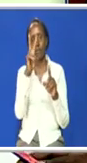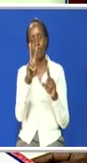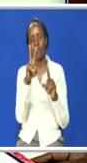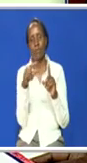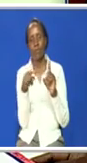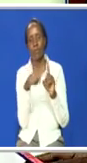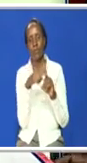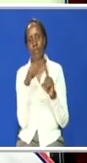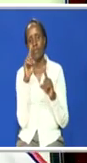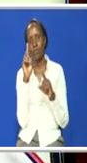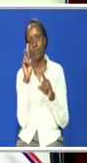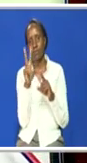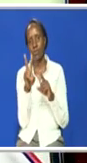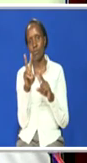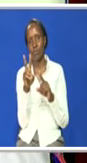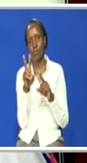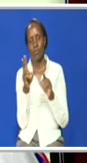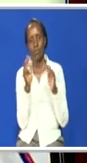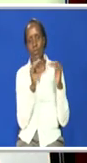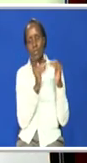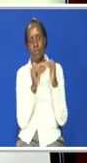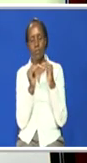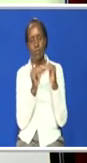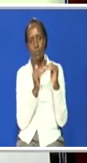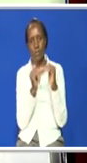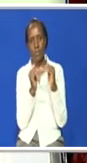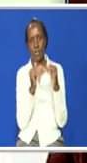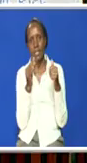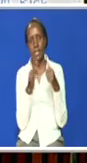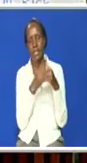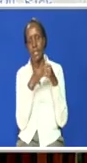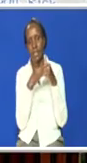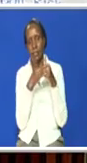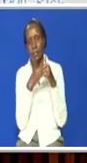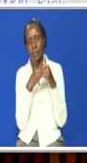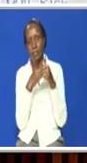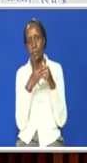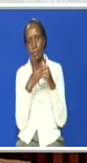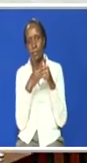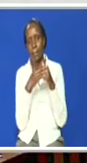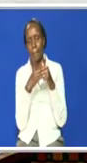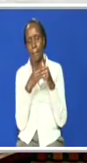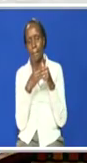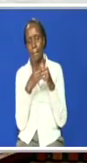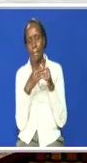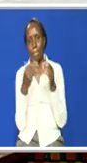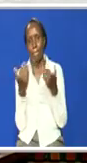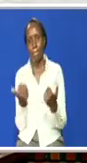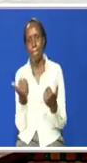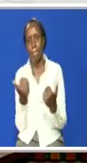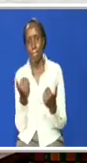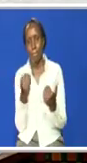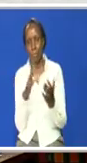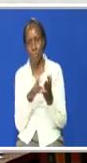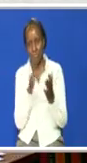plus 2 is equals to 8. Dear Lana,